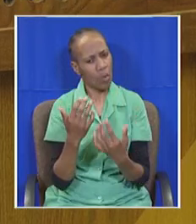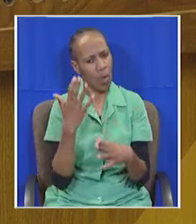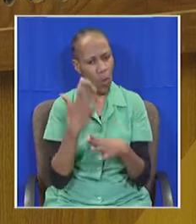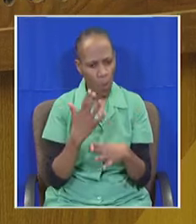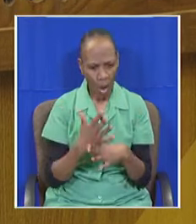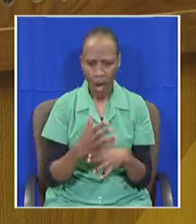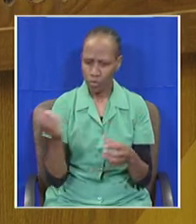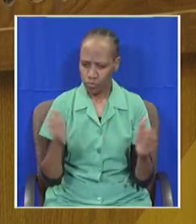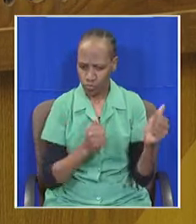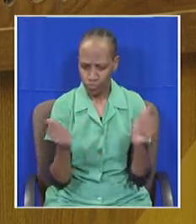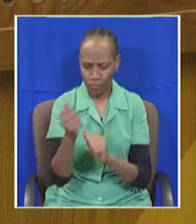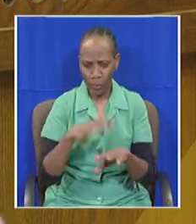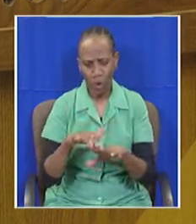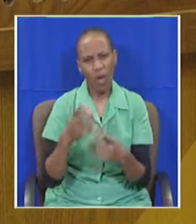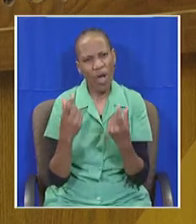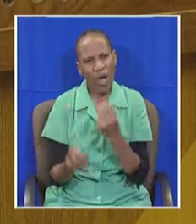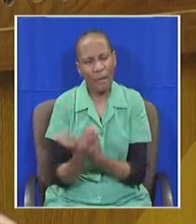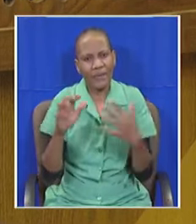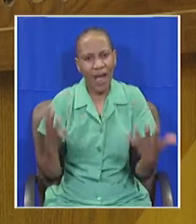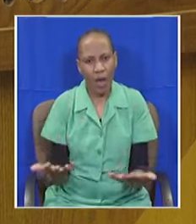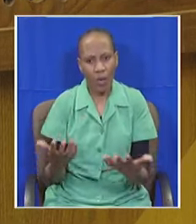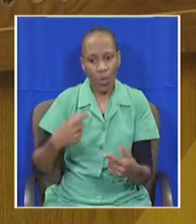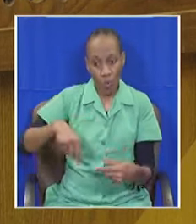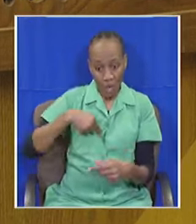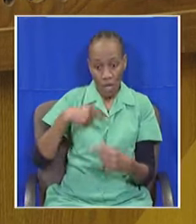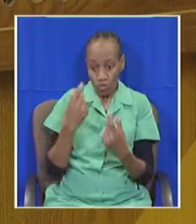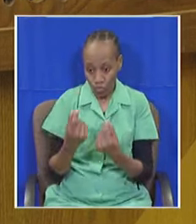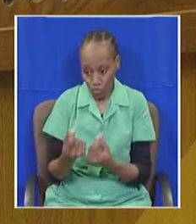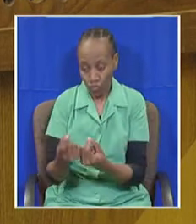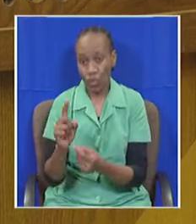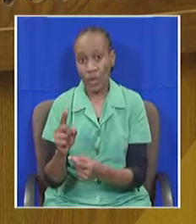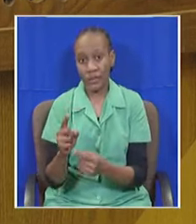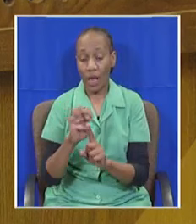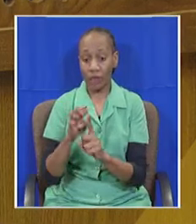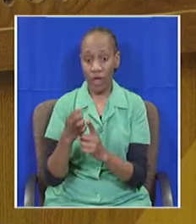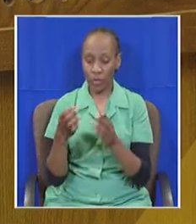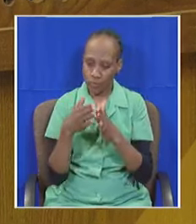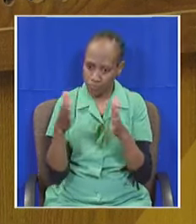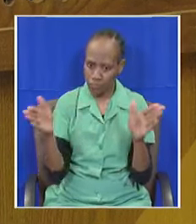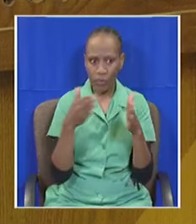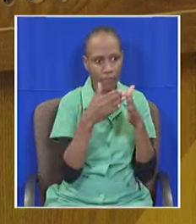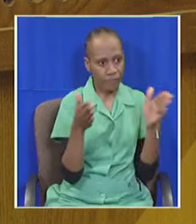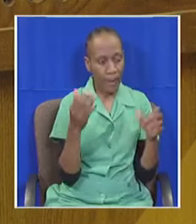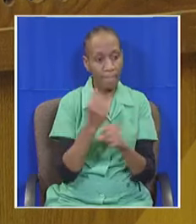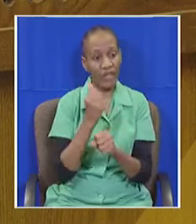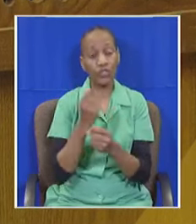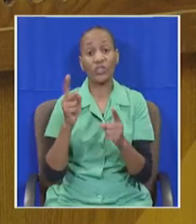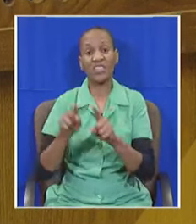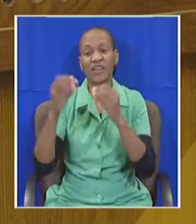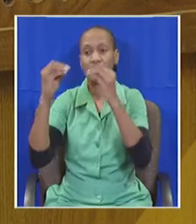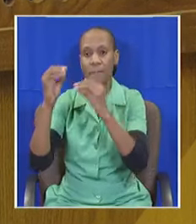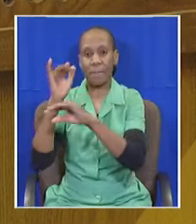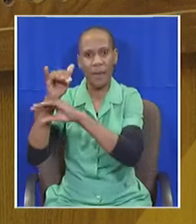to take place, we need to ensure that we have an enabling environment that allows for multinational